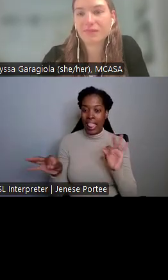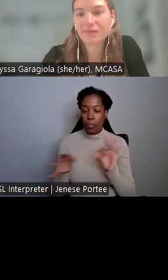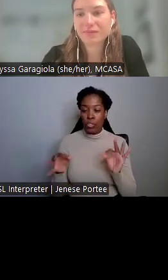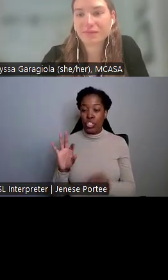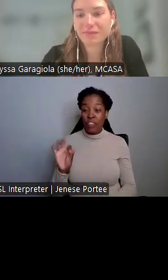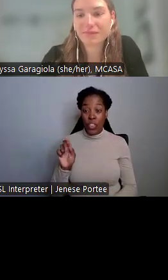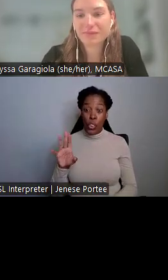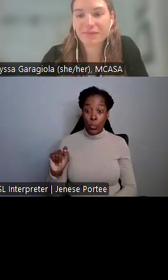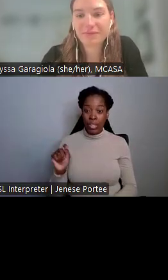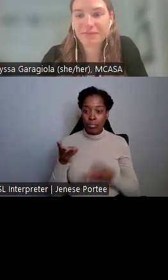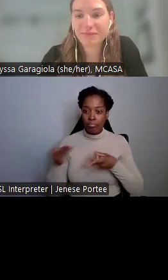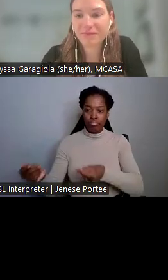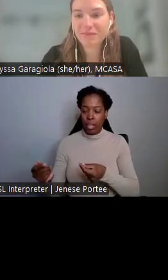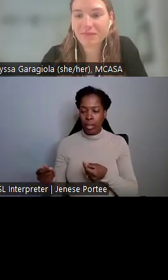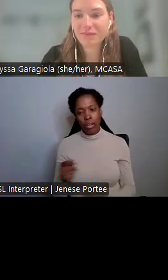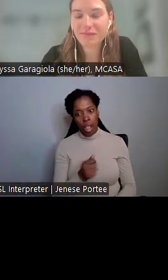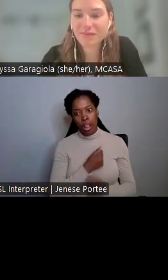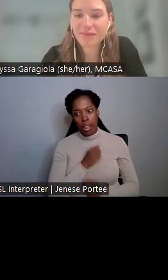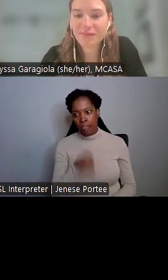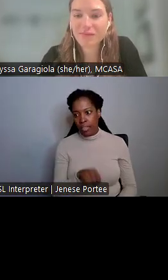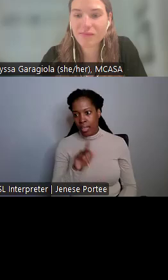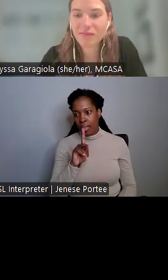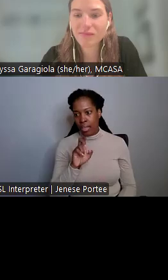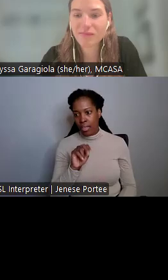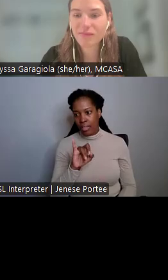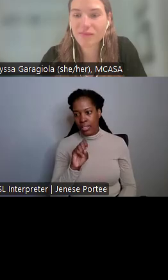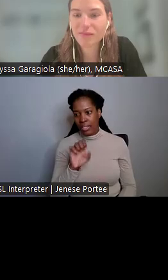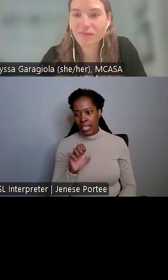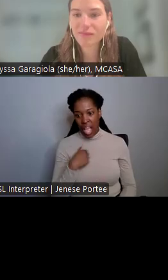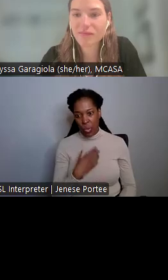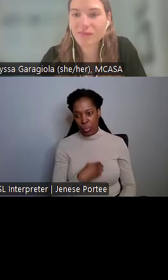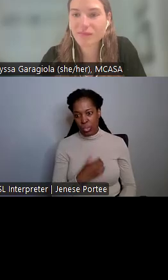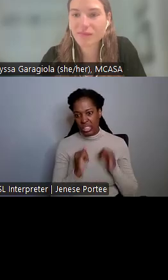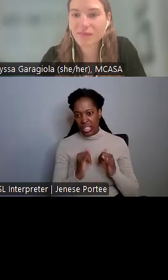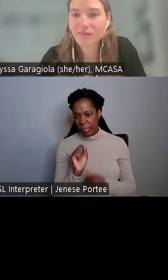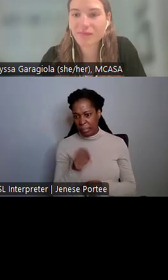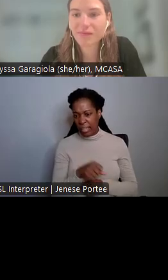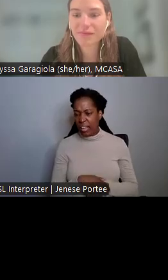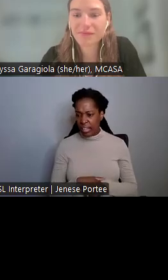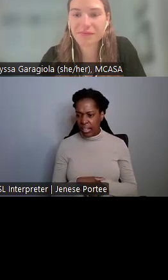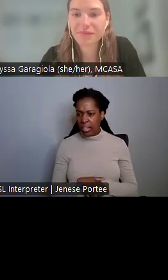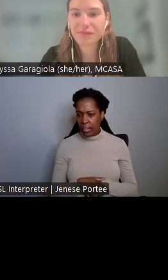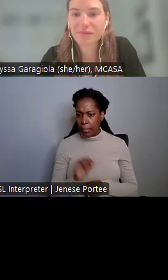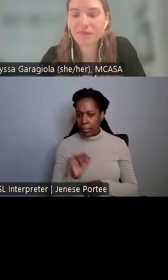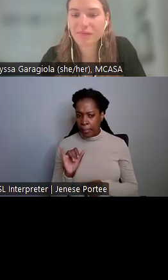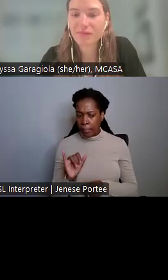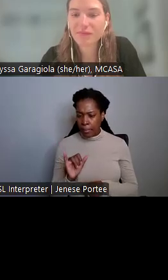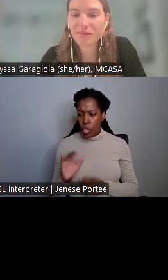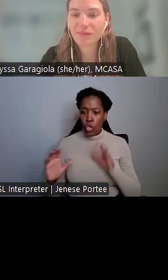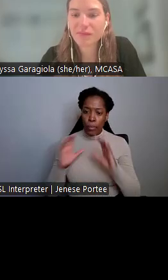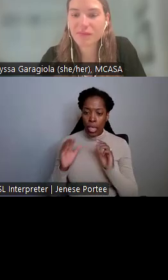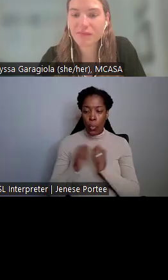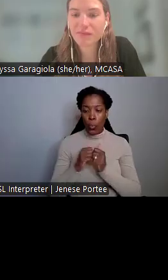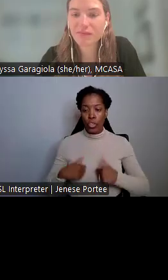love that one. I wish I could do that too. Um, yeah, absolutely. To communicate with survivors from